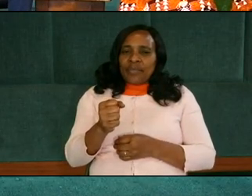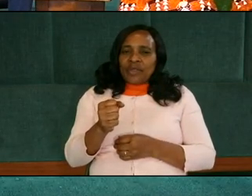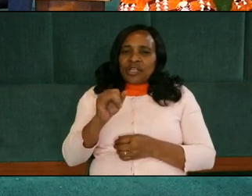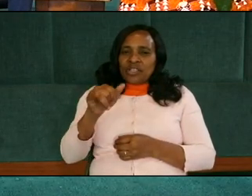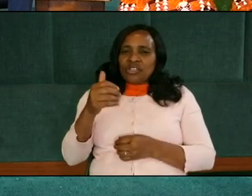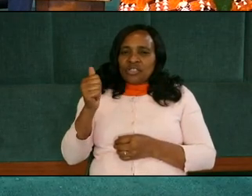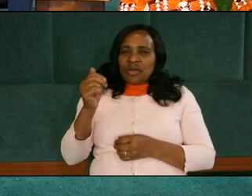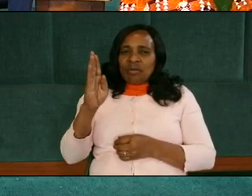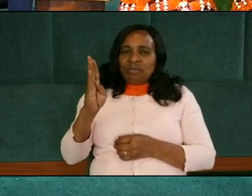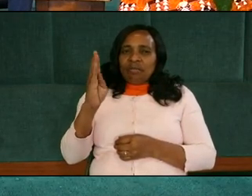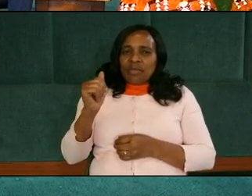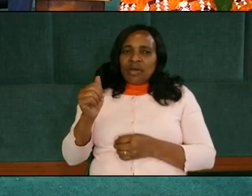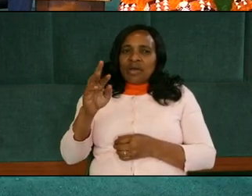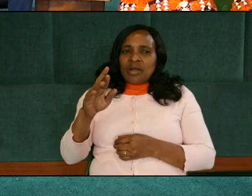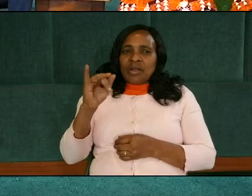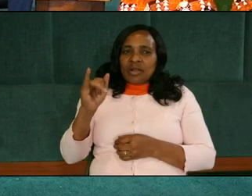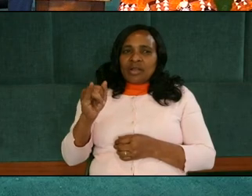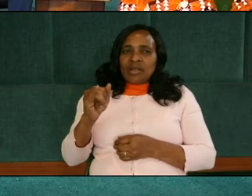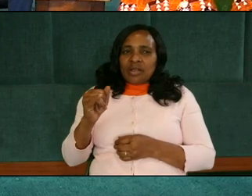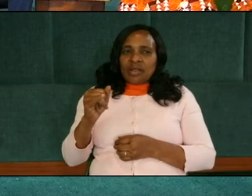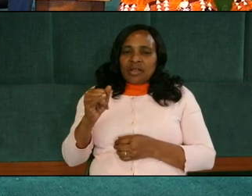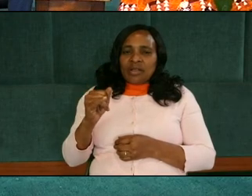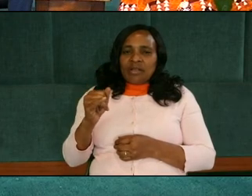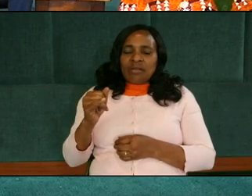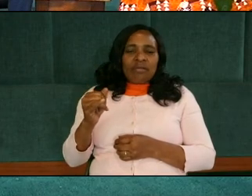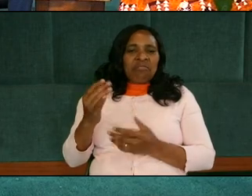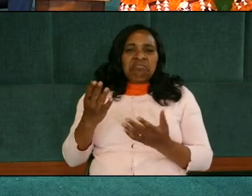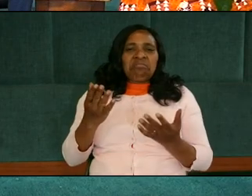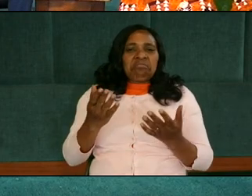Jabari? Well,